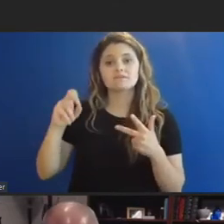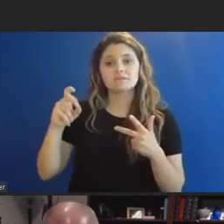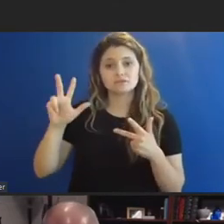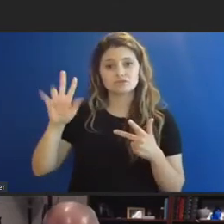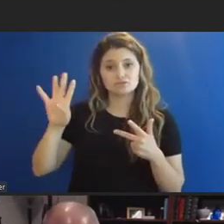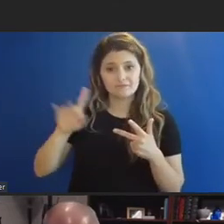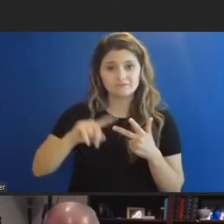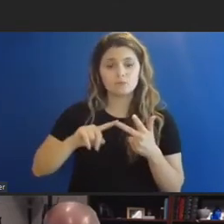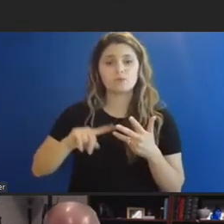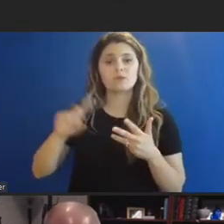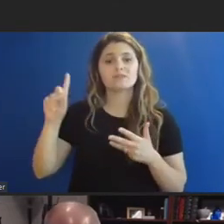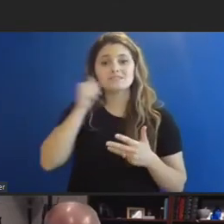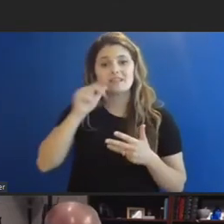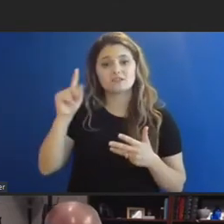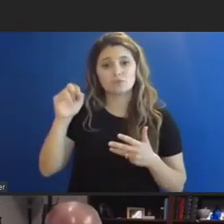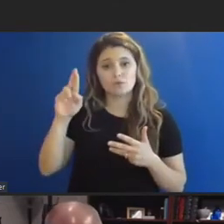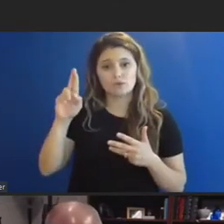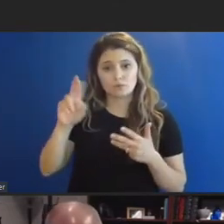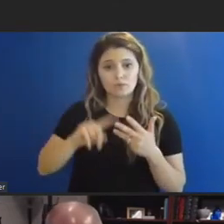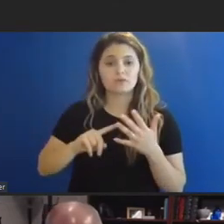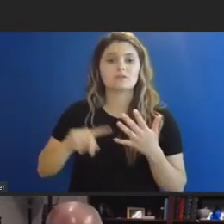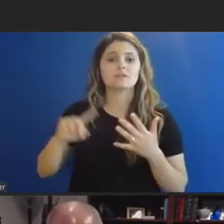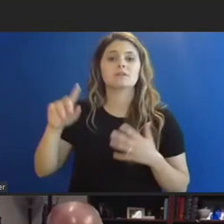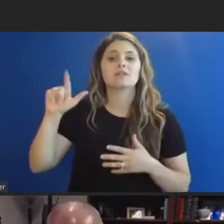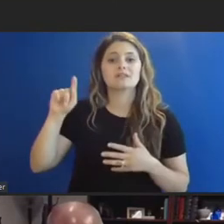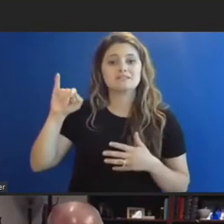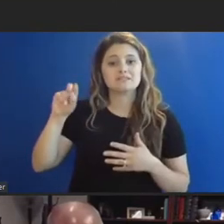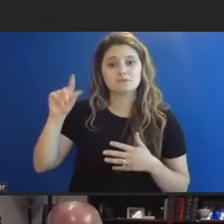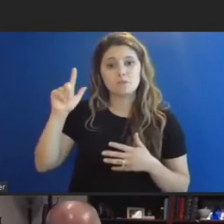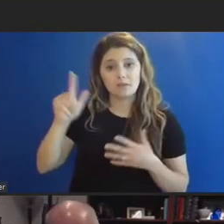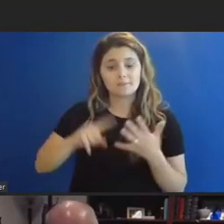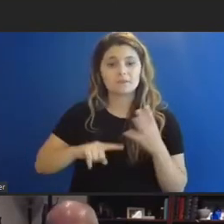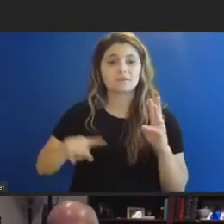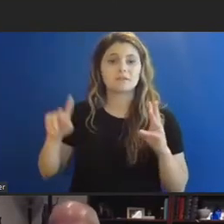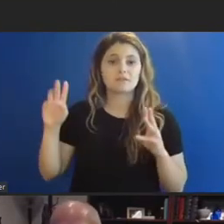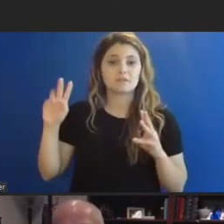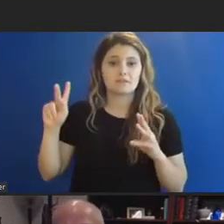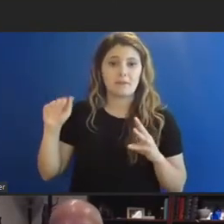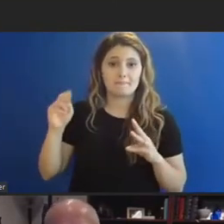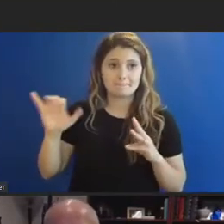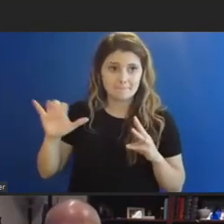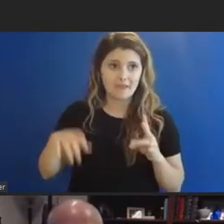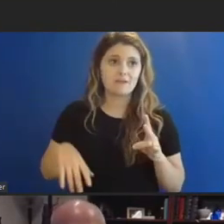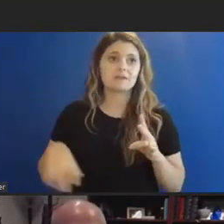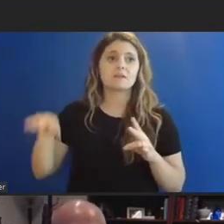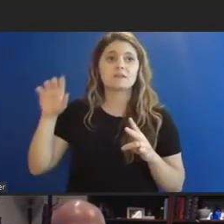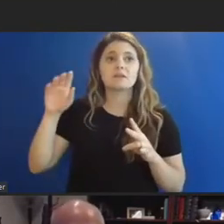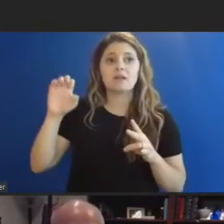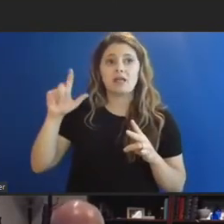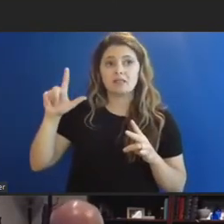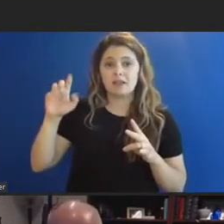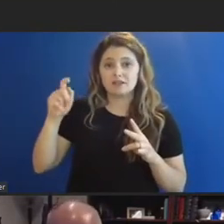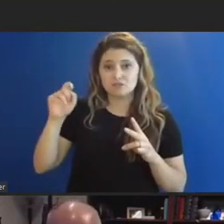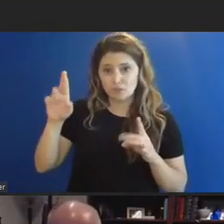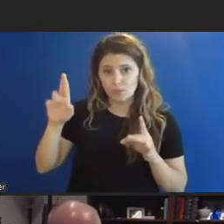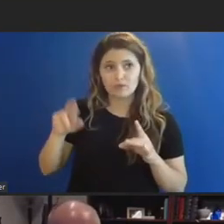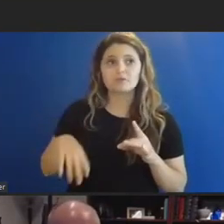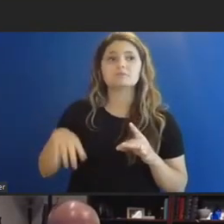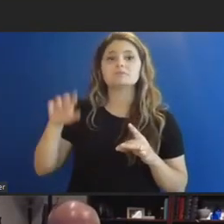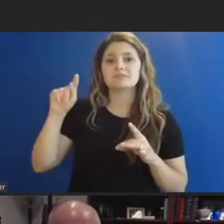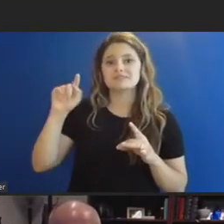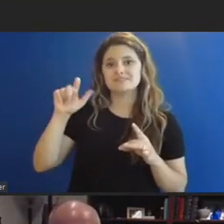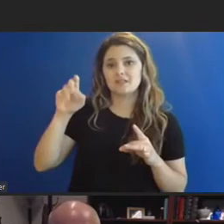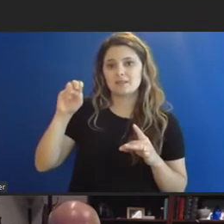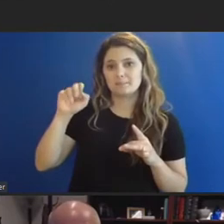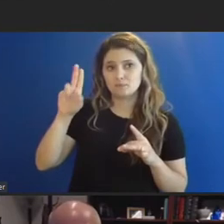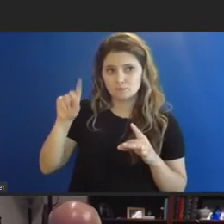The Daily Torridor, Latino Lubbock, KMAC, El Editor, Telemundo, KCBD, and Texas Tech